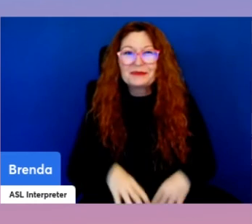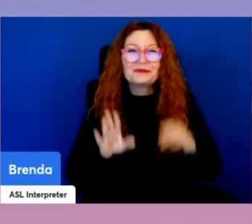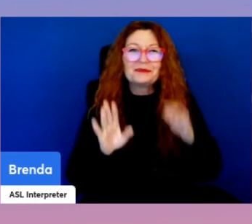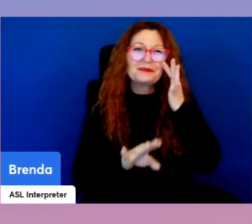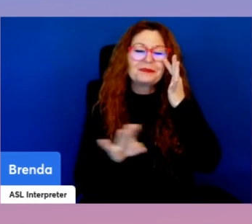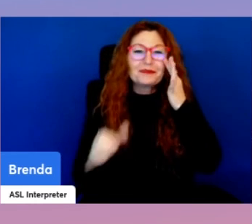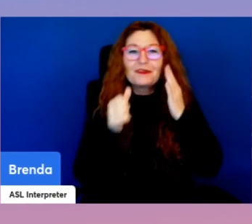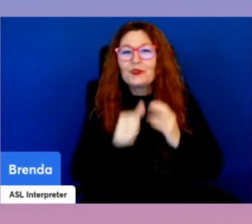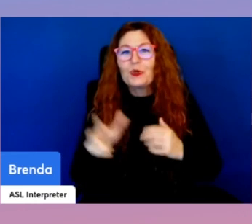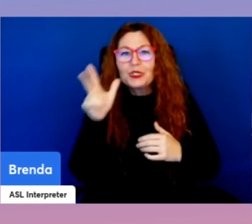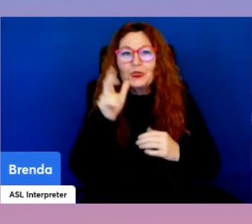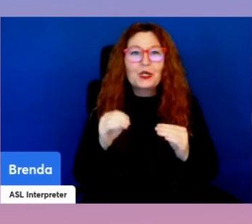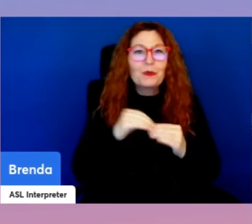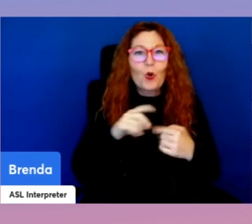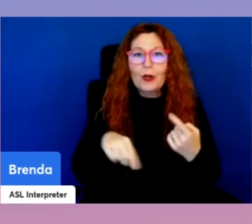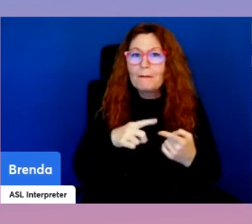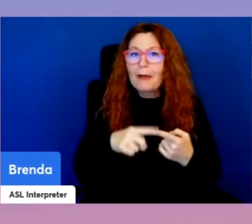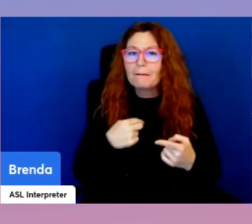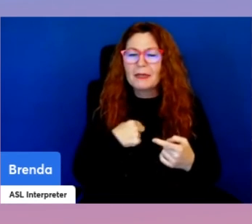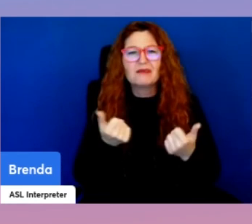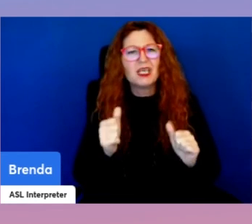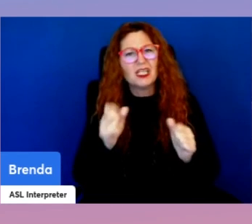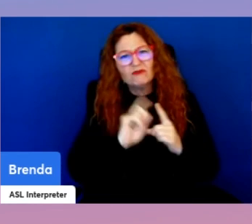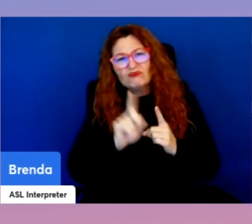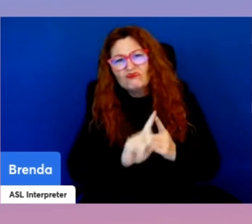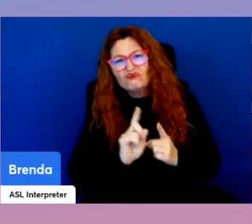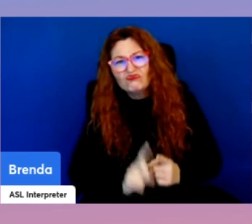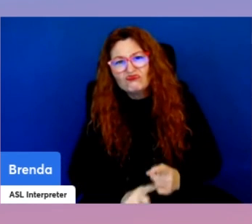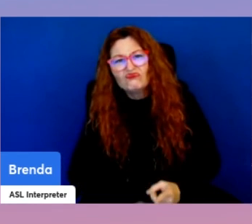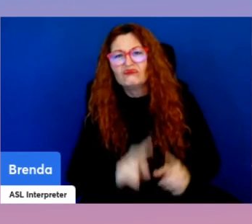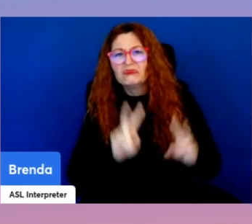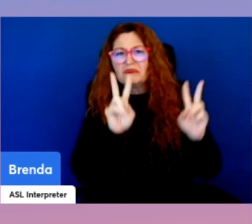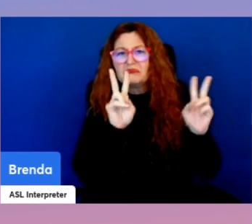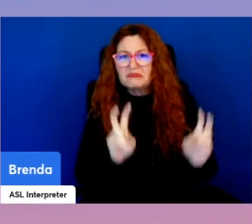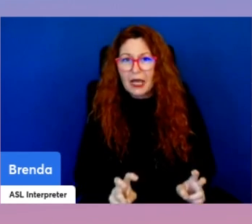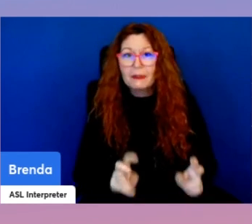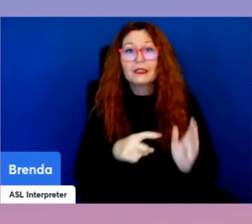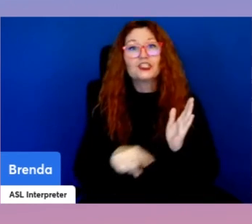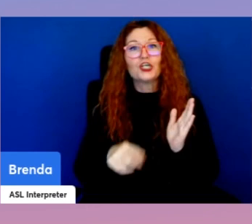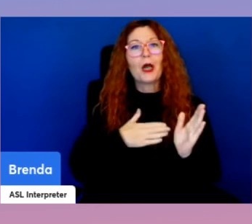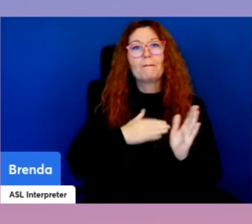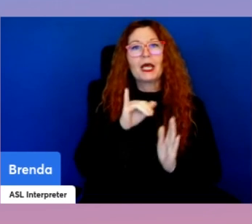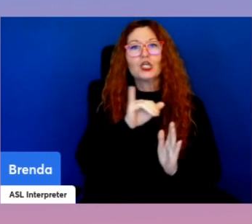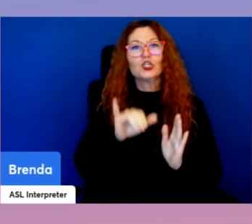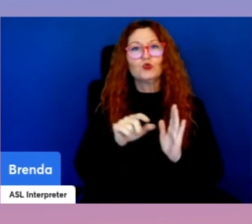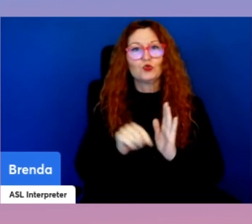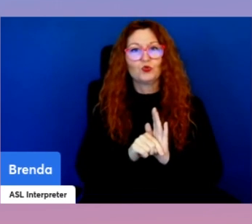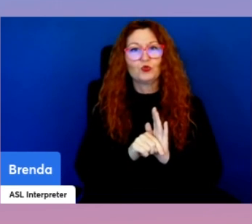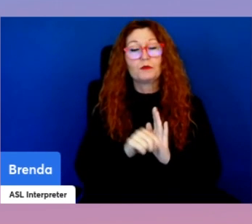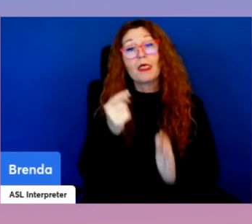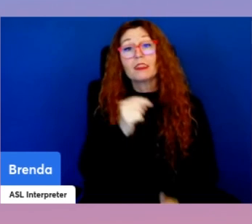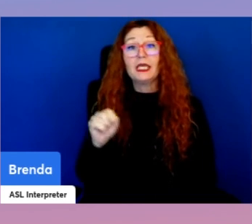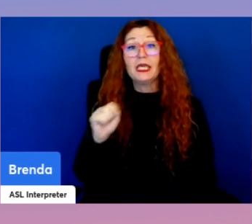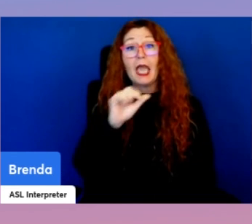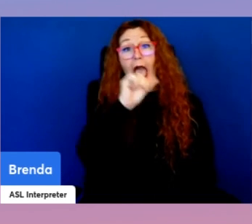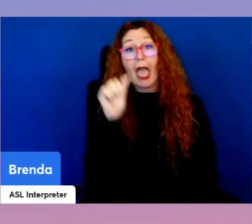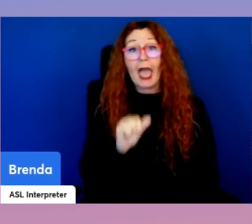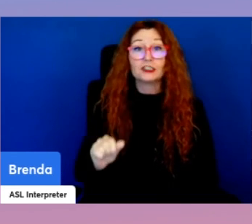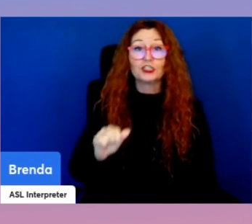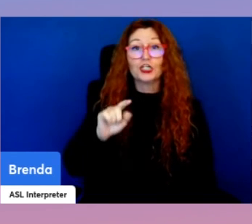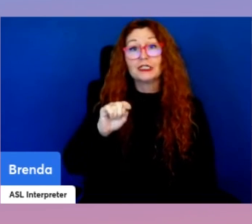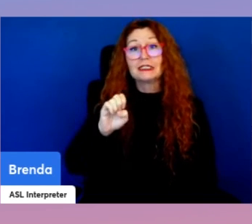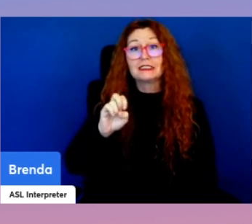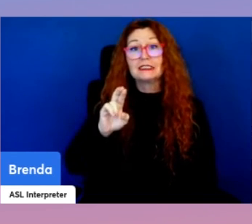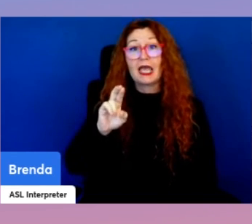cloud architecture, software development, check out my YouTube channel. It's called the Azure Terraformer. I talk about a lot of different stuff, but